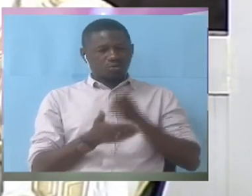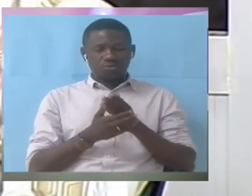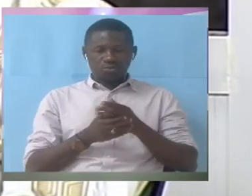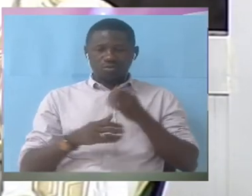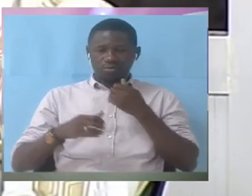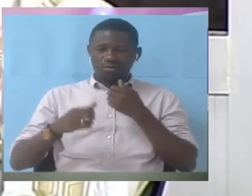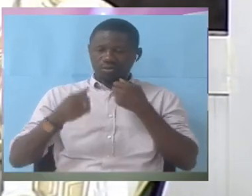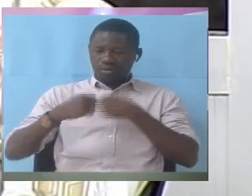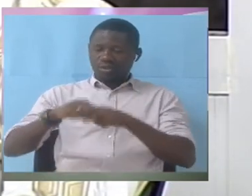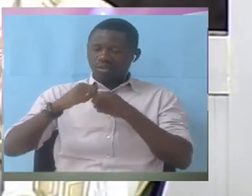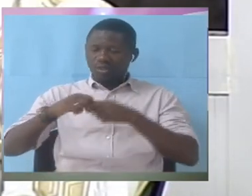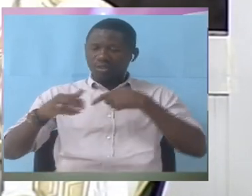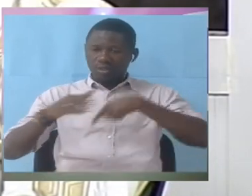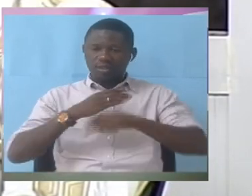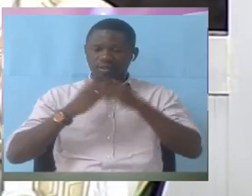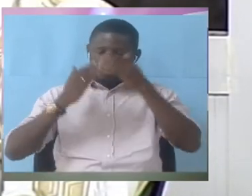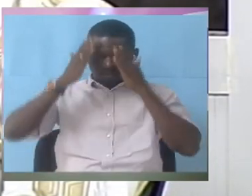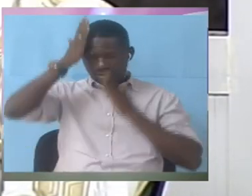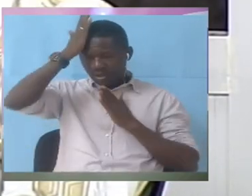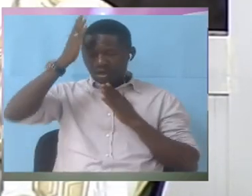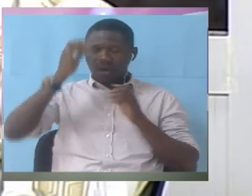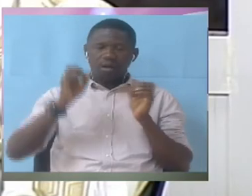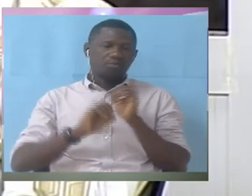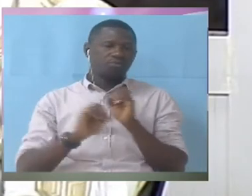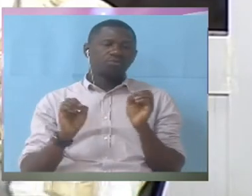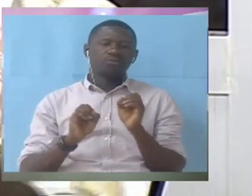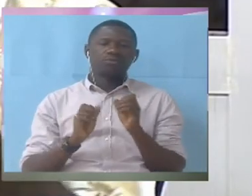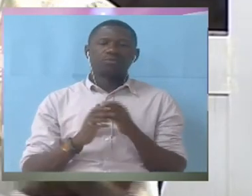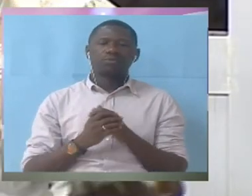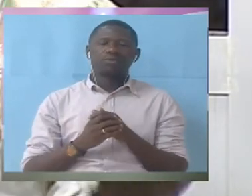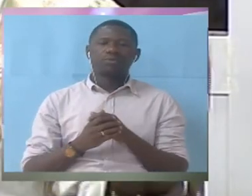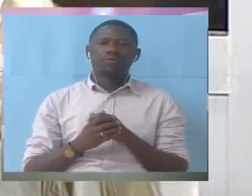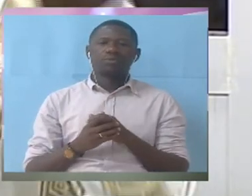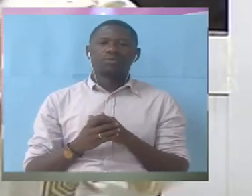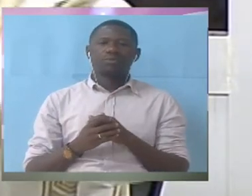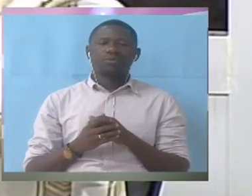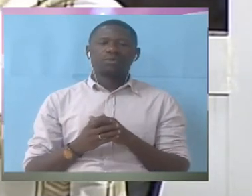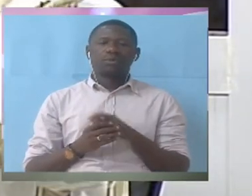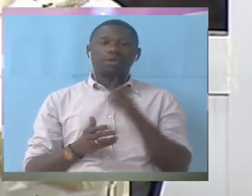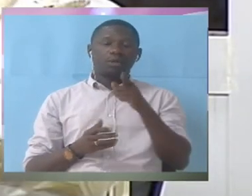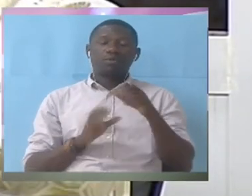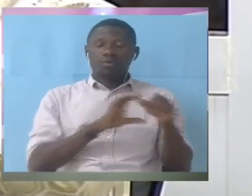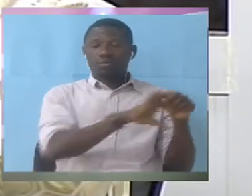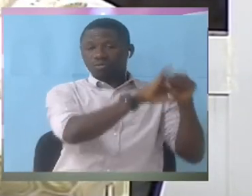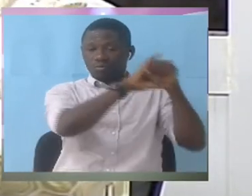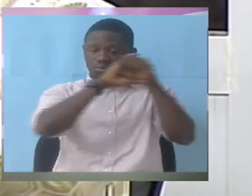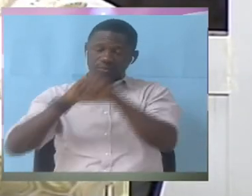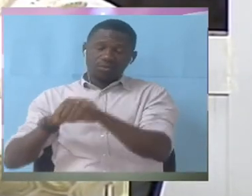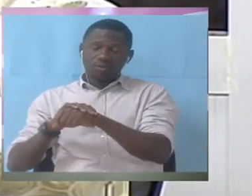ndax té mom ñangam soldat bu mutu amut ko he was brought into